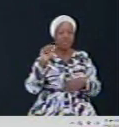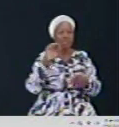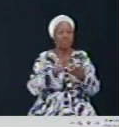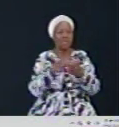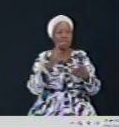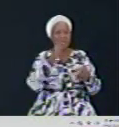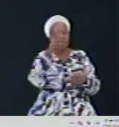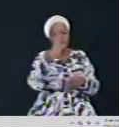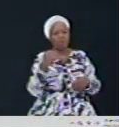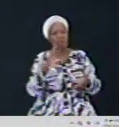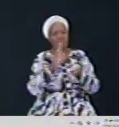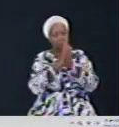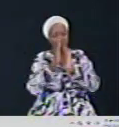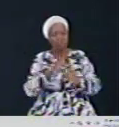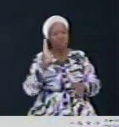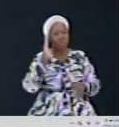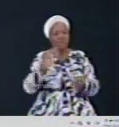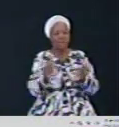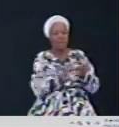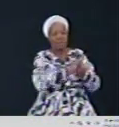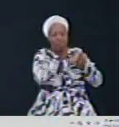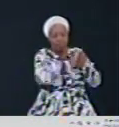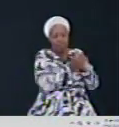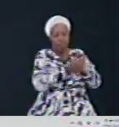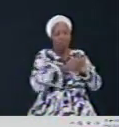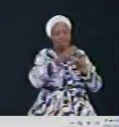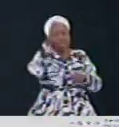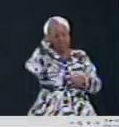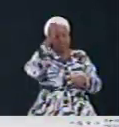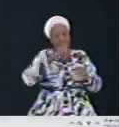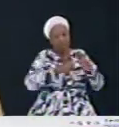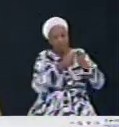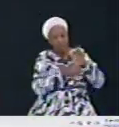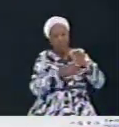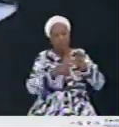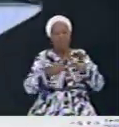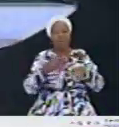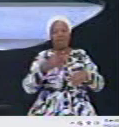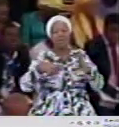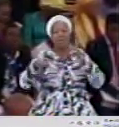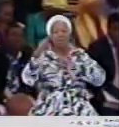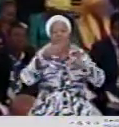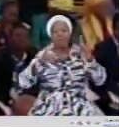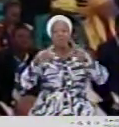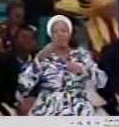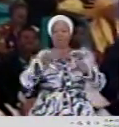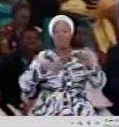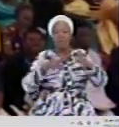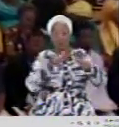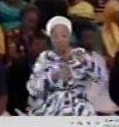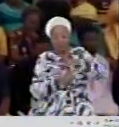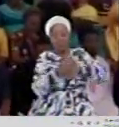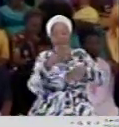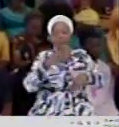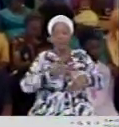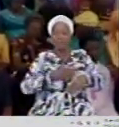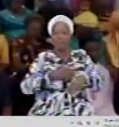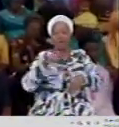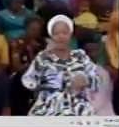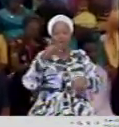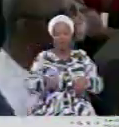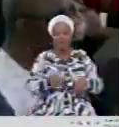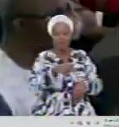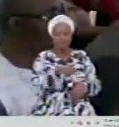God of peace shall bruise Satan under my feet shortly. Under my feet